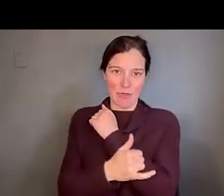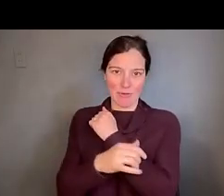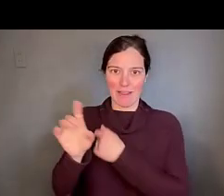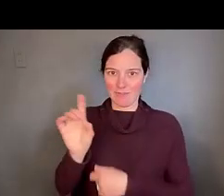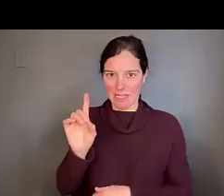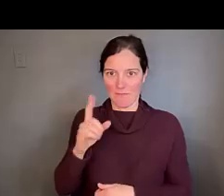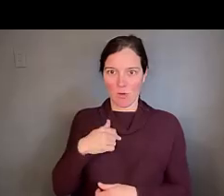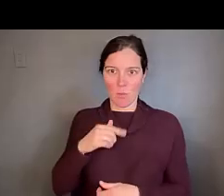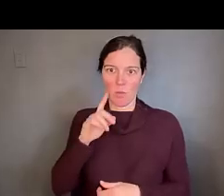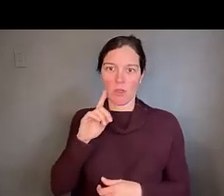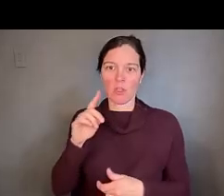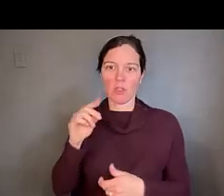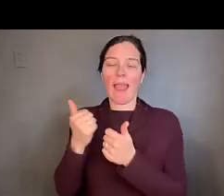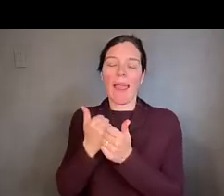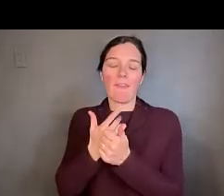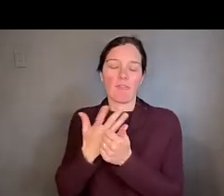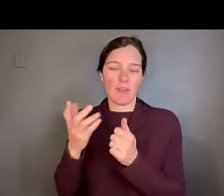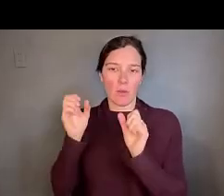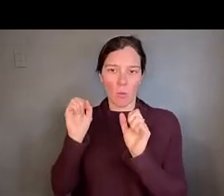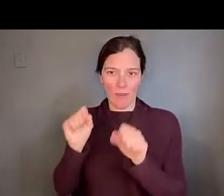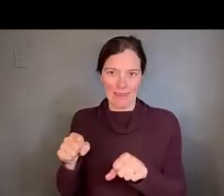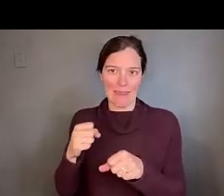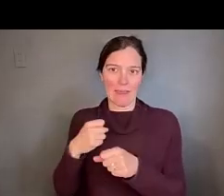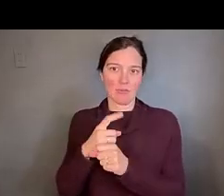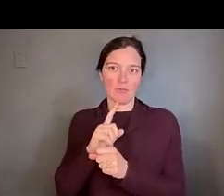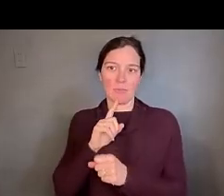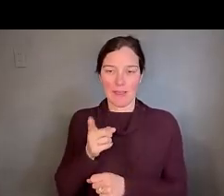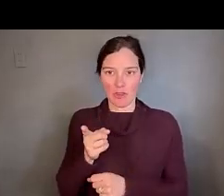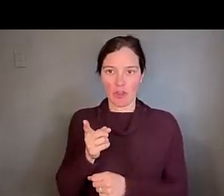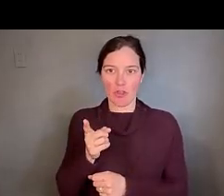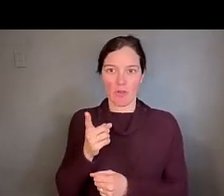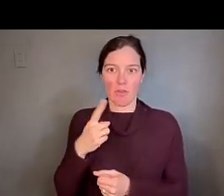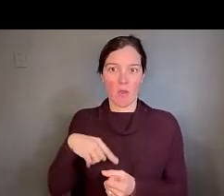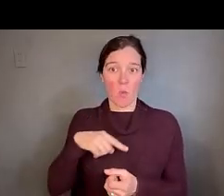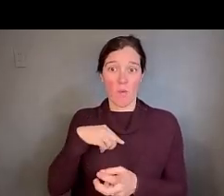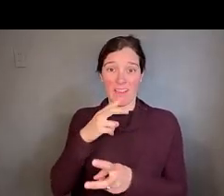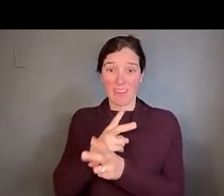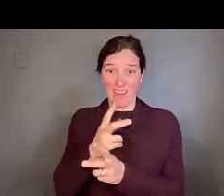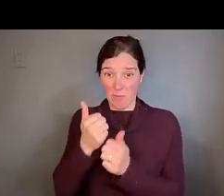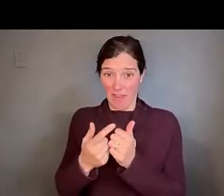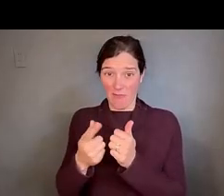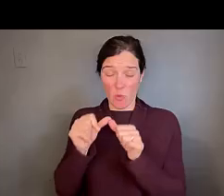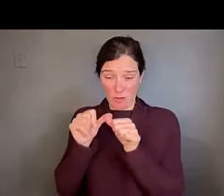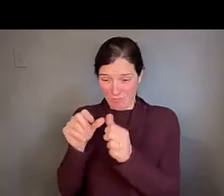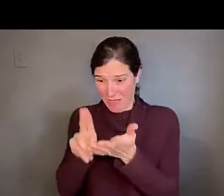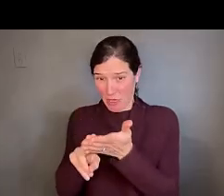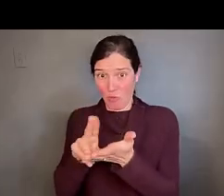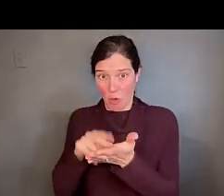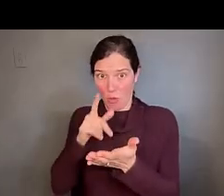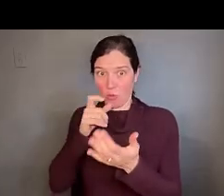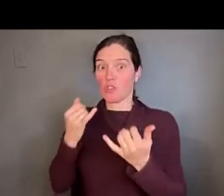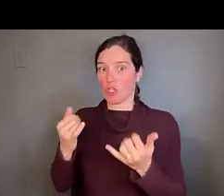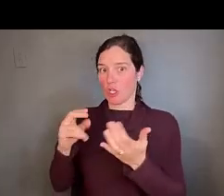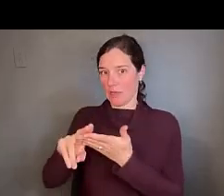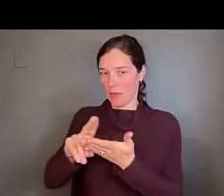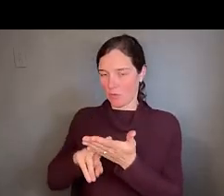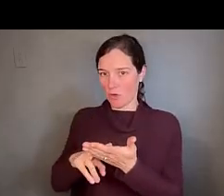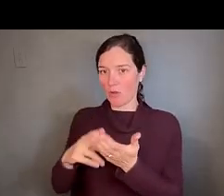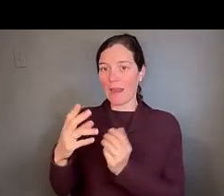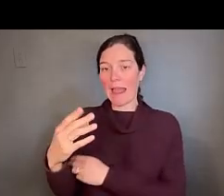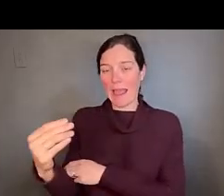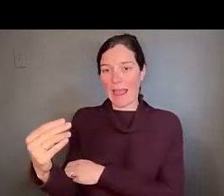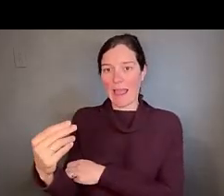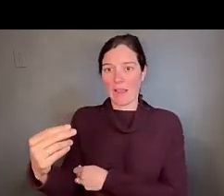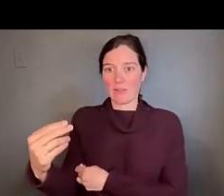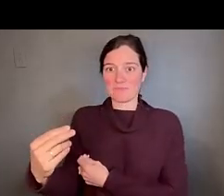do everything that we can to make sure that we keep everybody enrolled who's currently enrolled, and